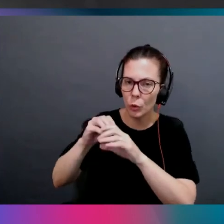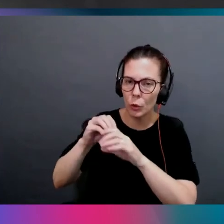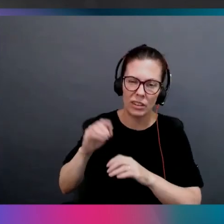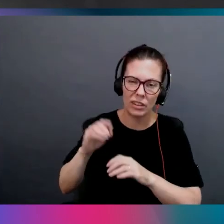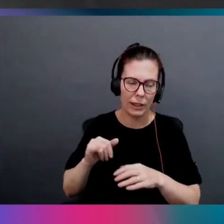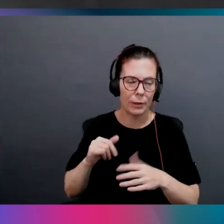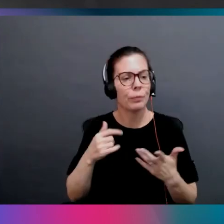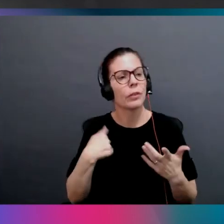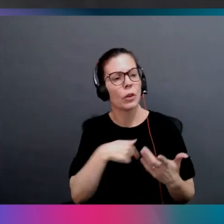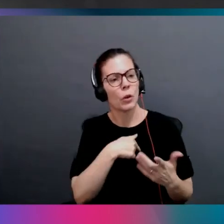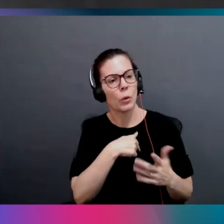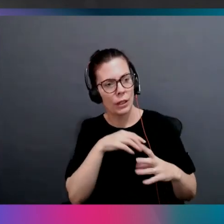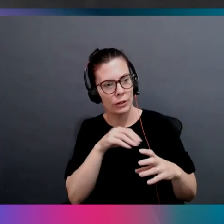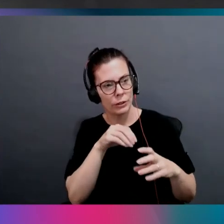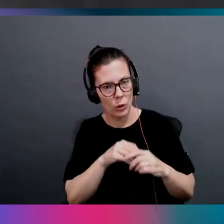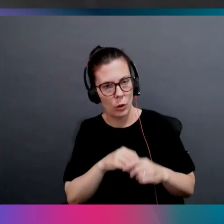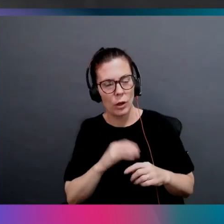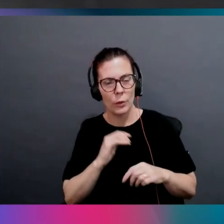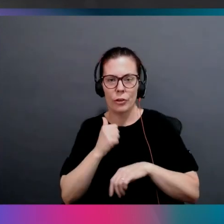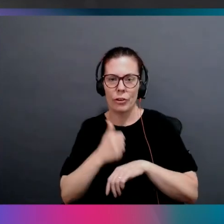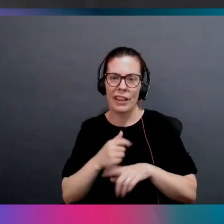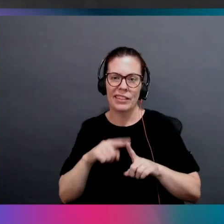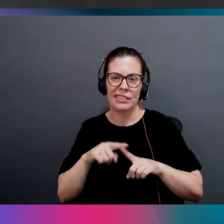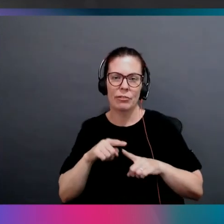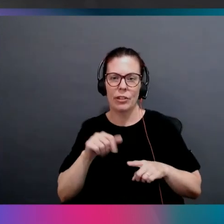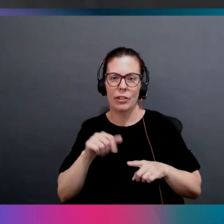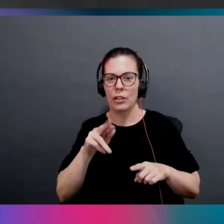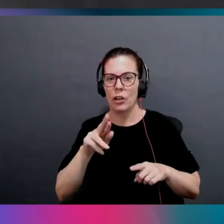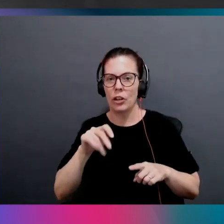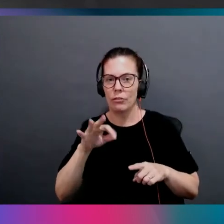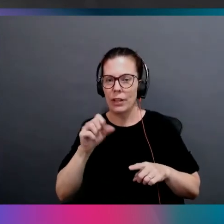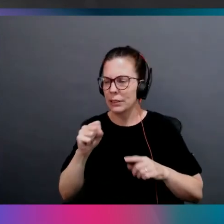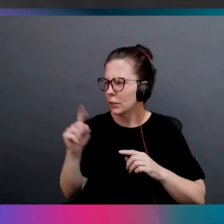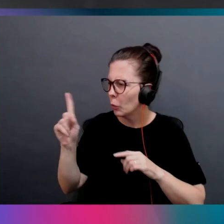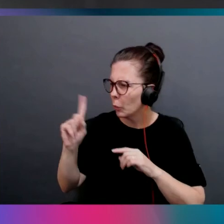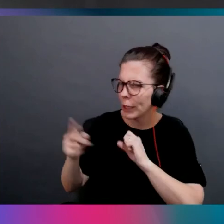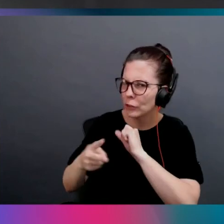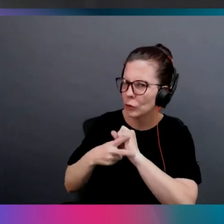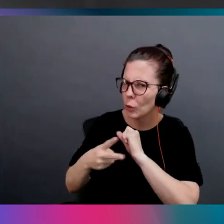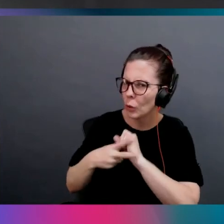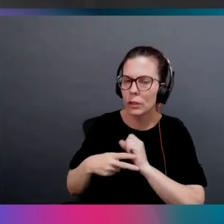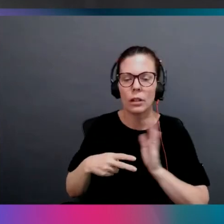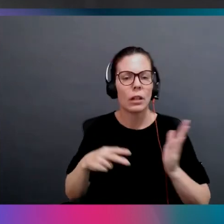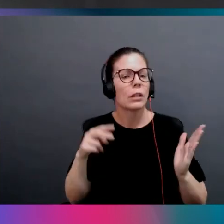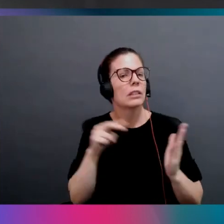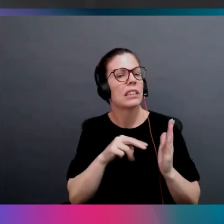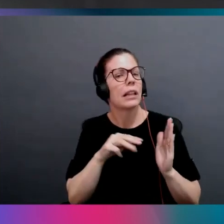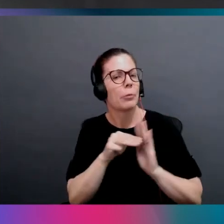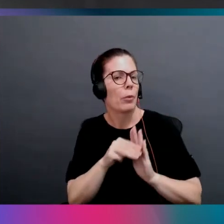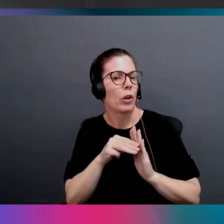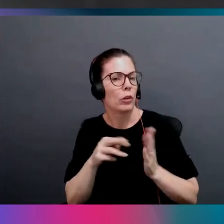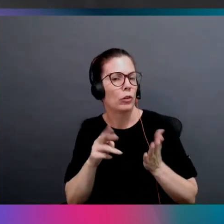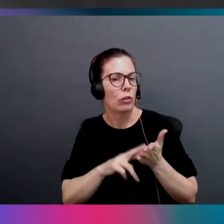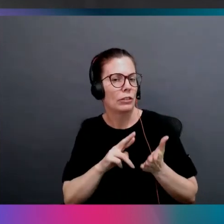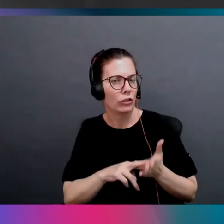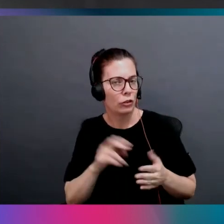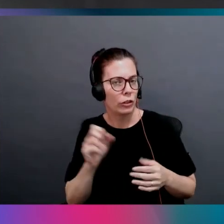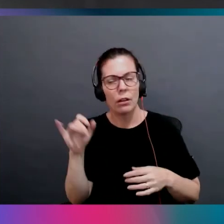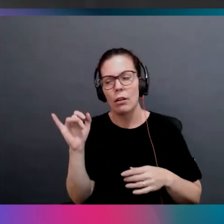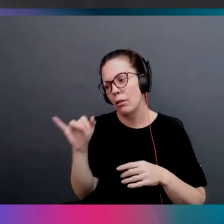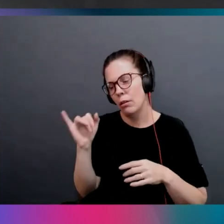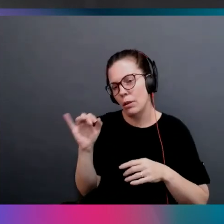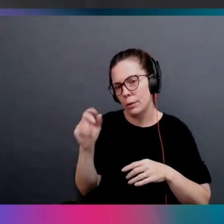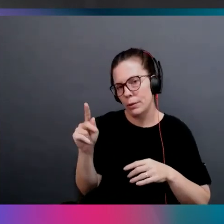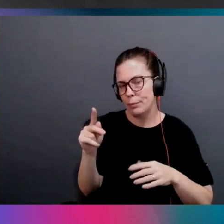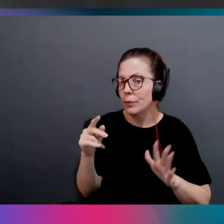So we're creating these different artifacts. And where is all this stored at? It goes into the model registry. Okay. Okay. So you